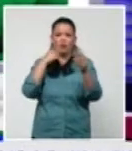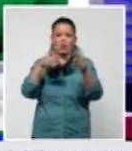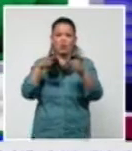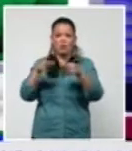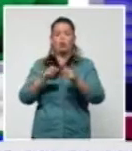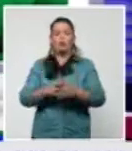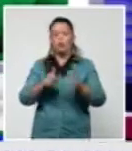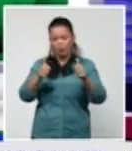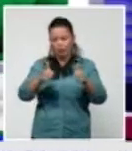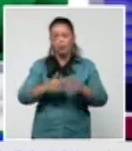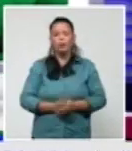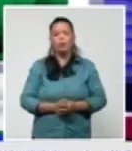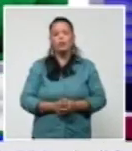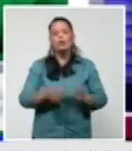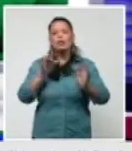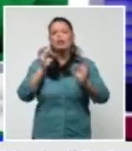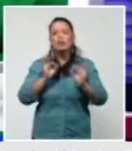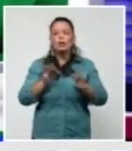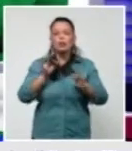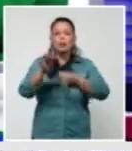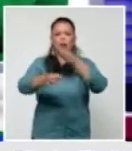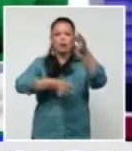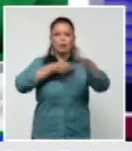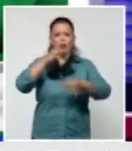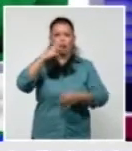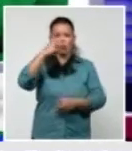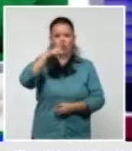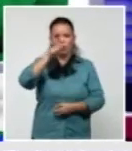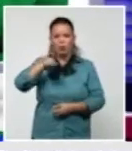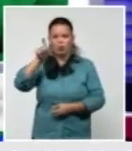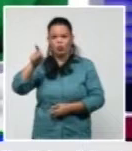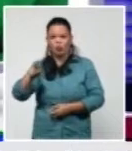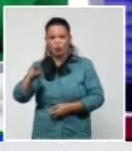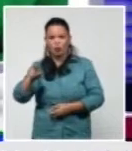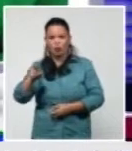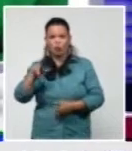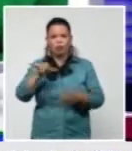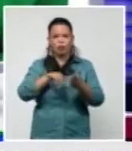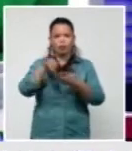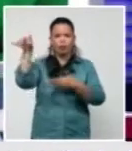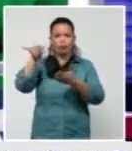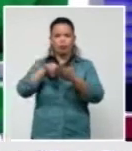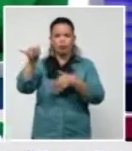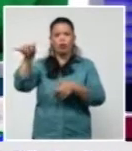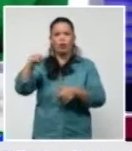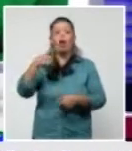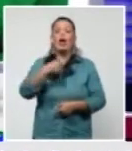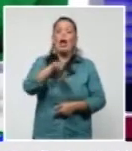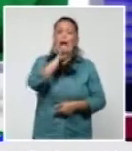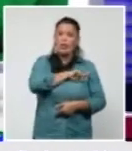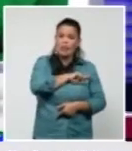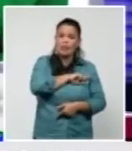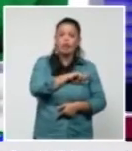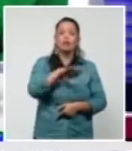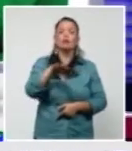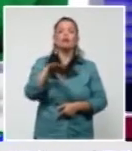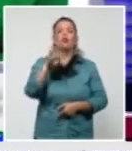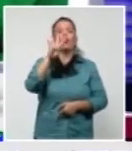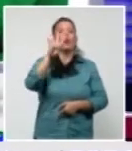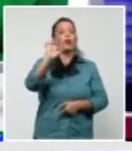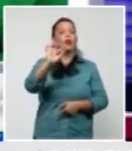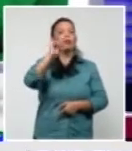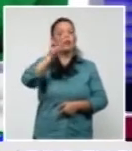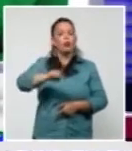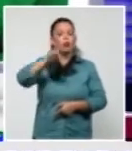Cuba. Now I would like to share some important information with you regarding the evolution and management of the virus here in the